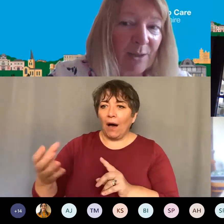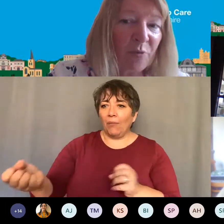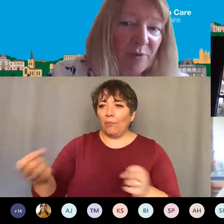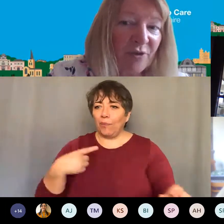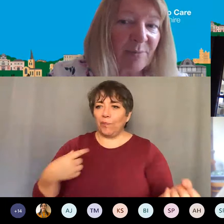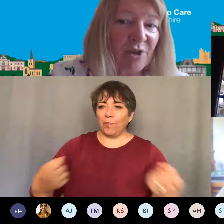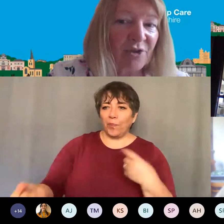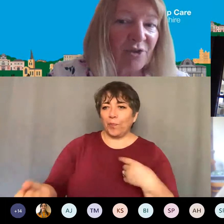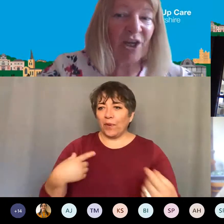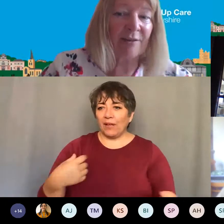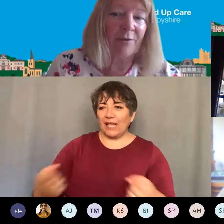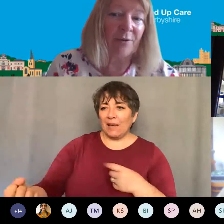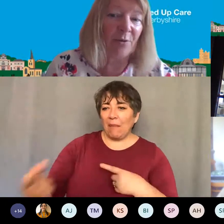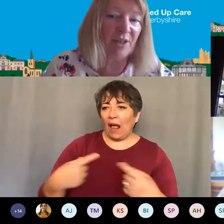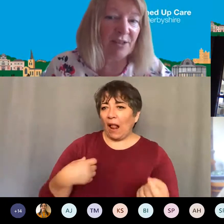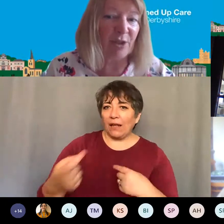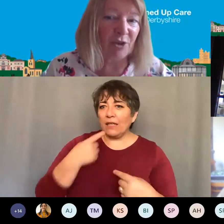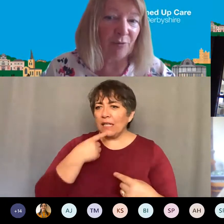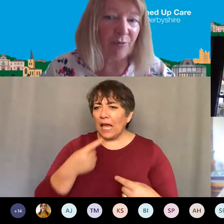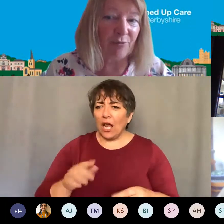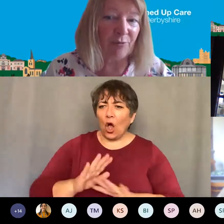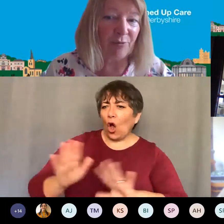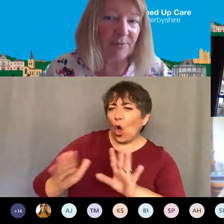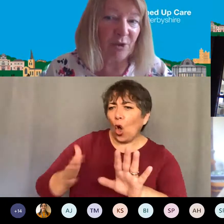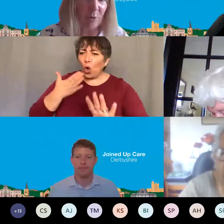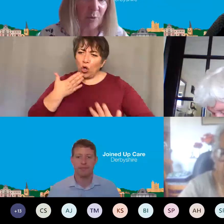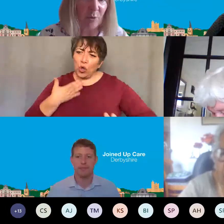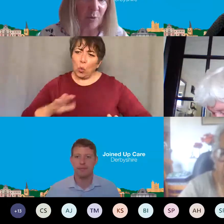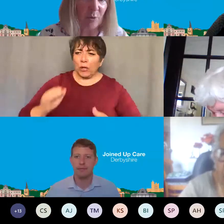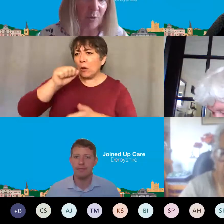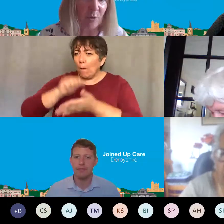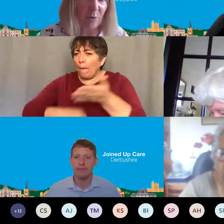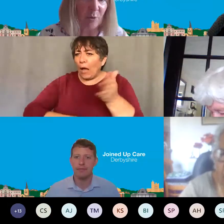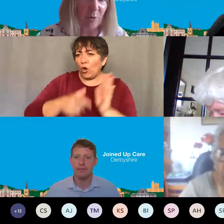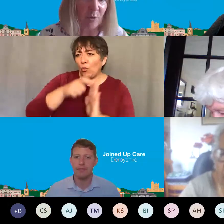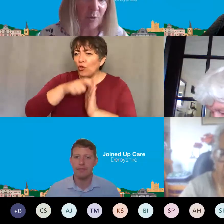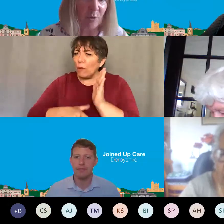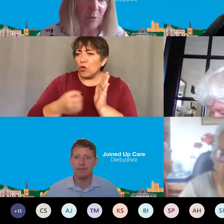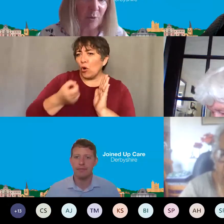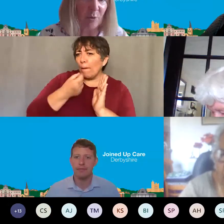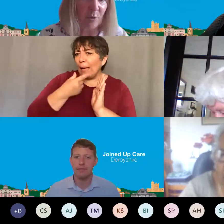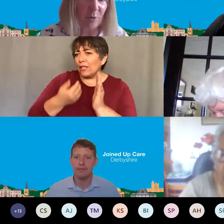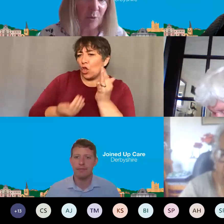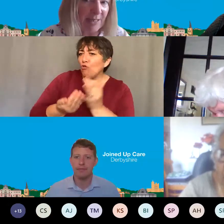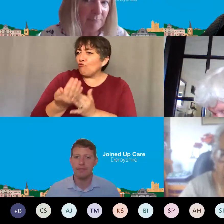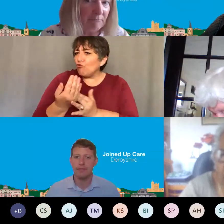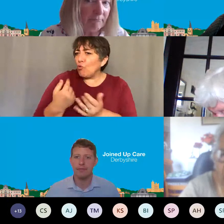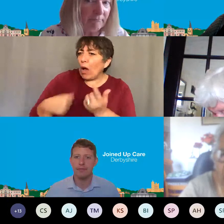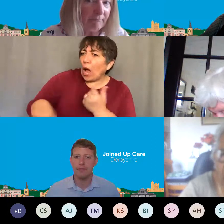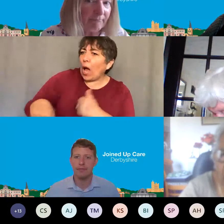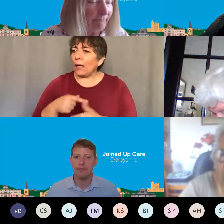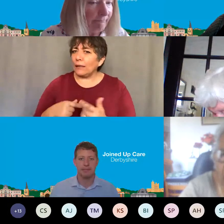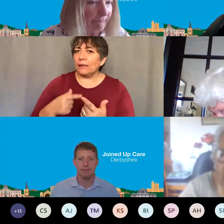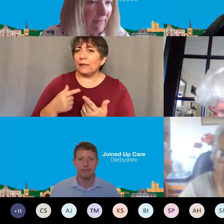people. Would prescriptions channeled through these commercial routes be subject to the same scrutiny and